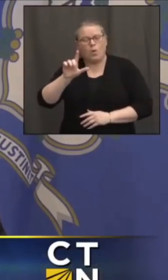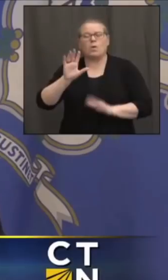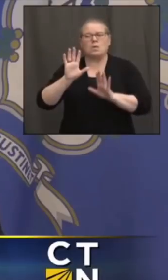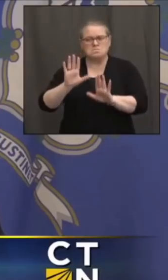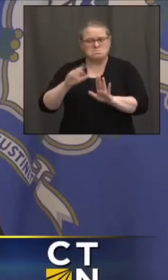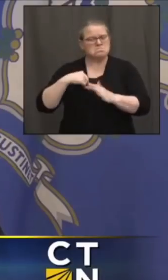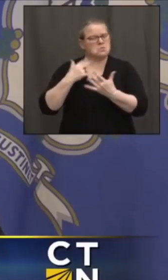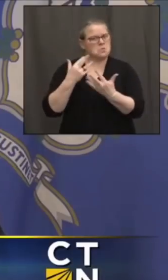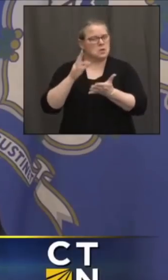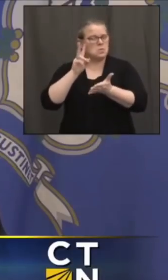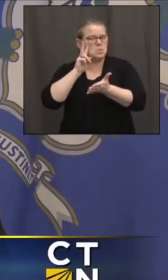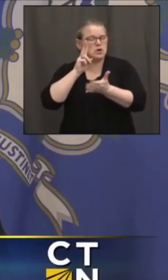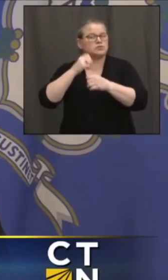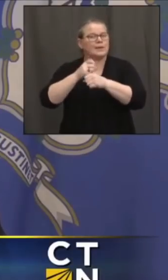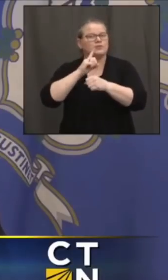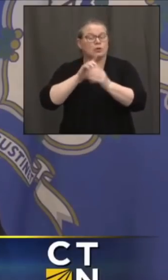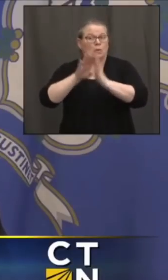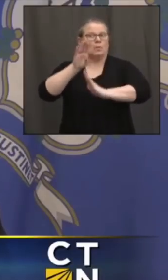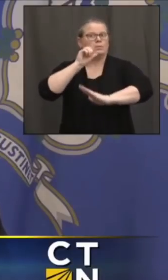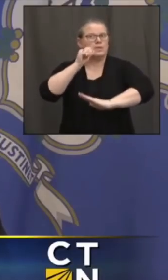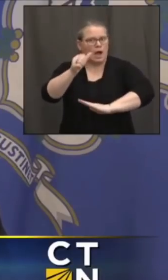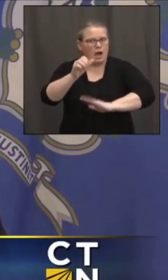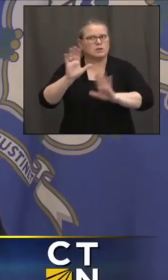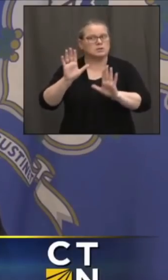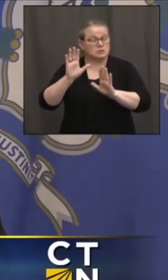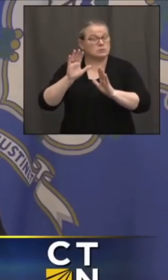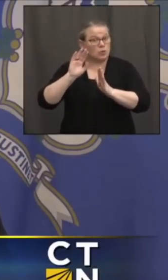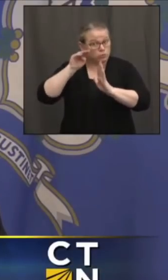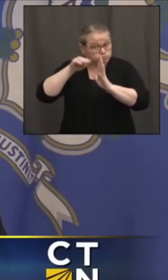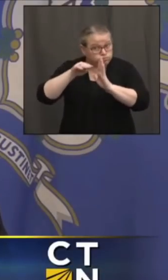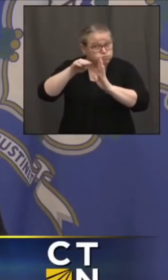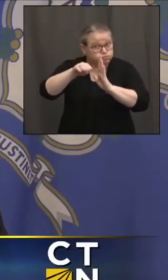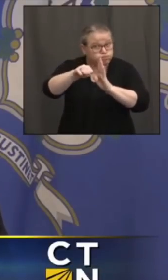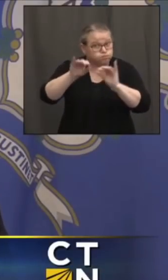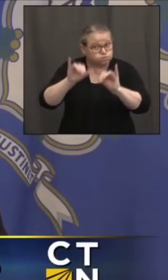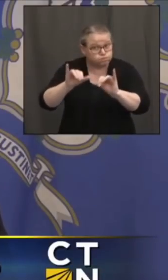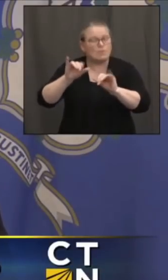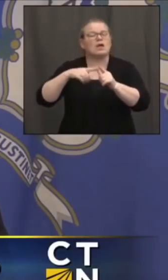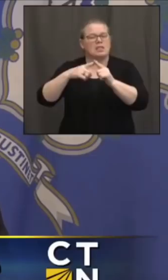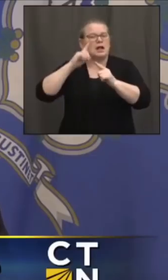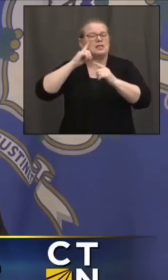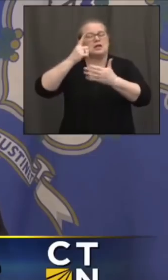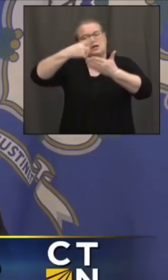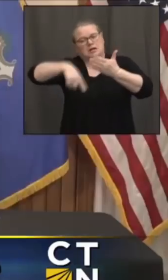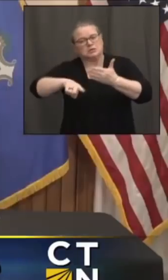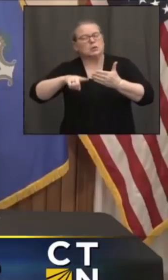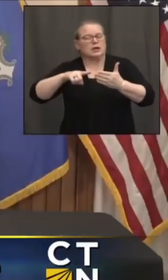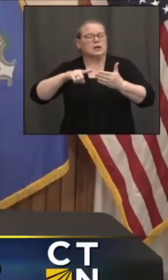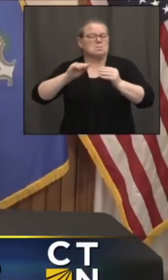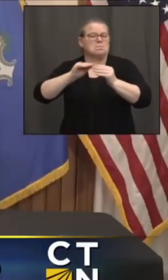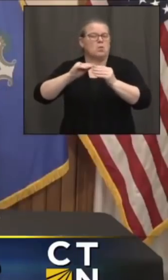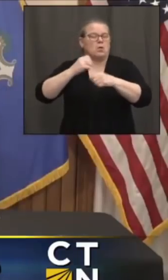I think early next week we'll be in a position to make some clear direction on that.